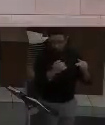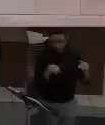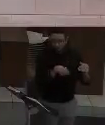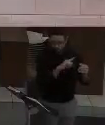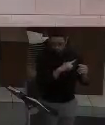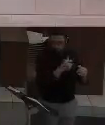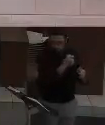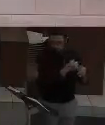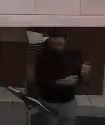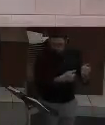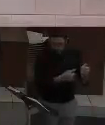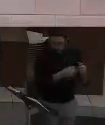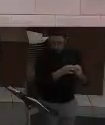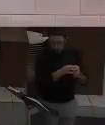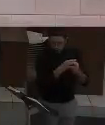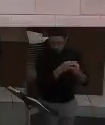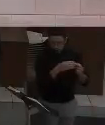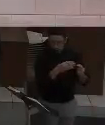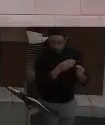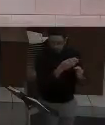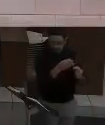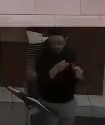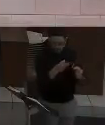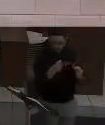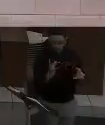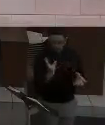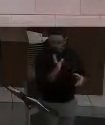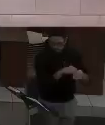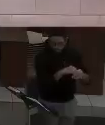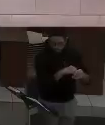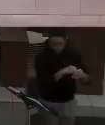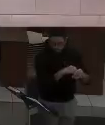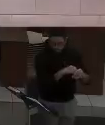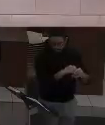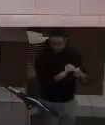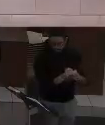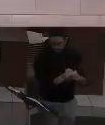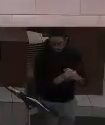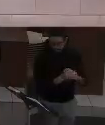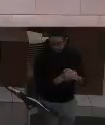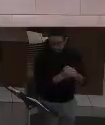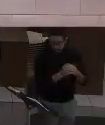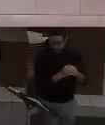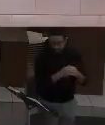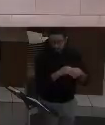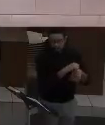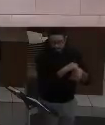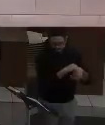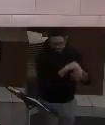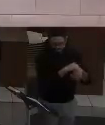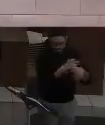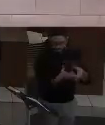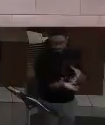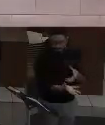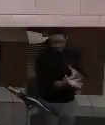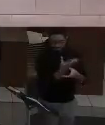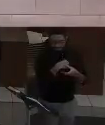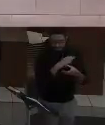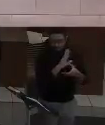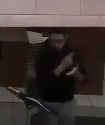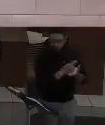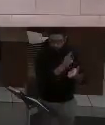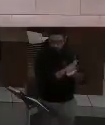We are each unique, and we all belong. A priesthood of all believers. Baptized and filled with your Holy Spirit, you empower